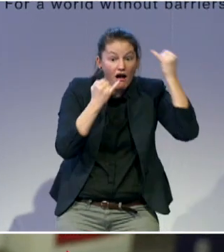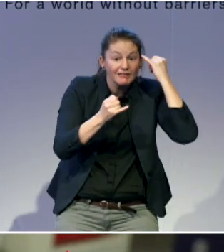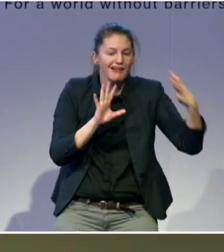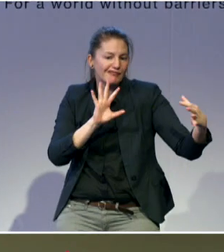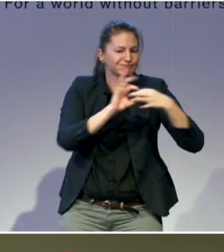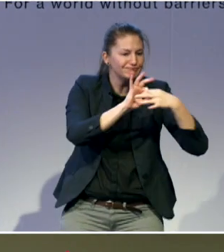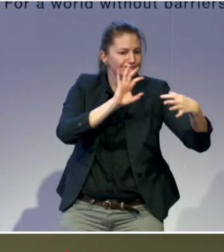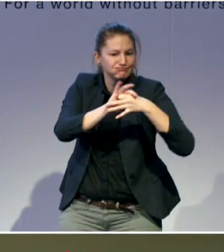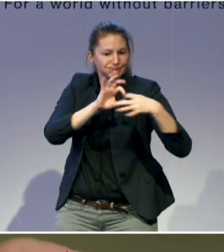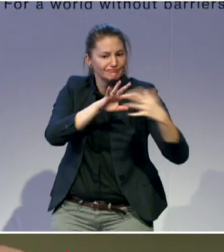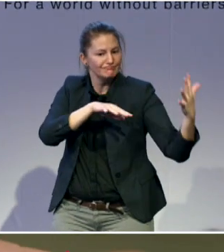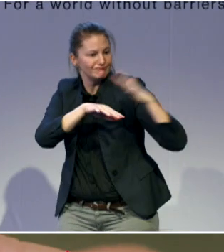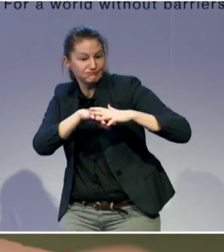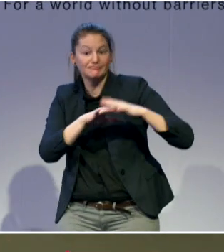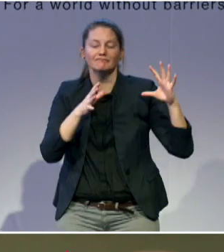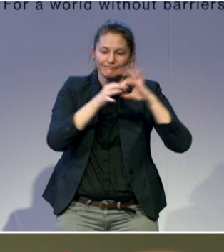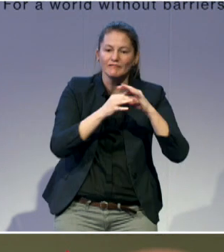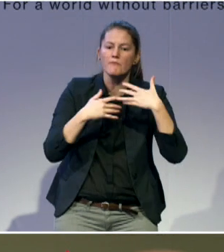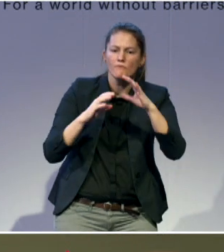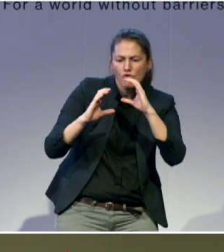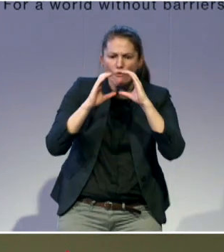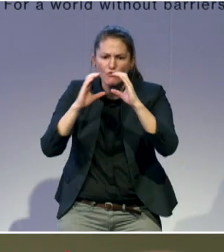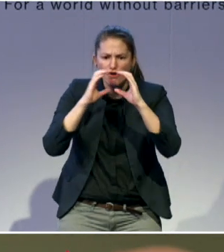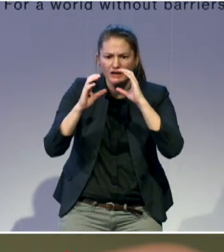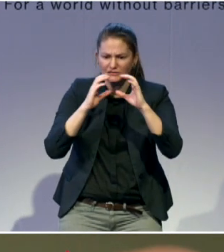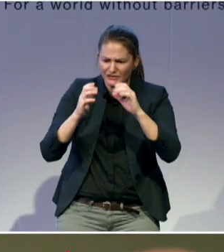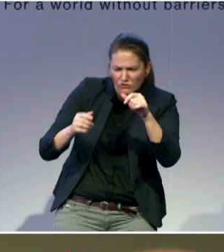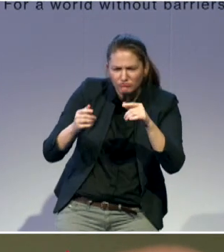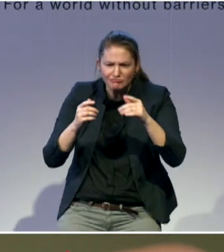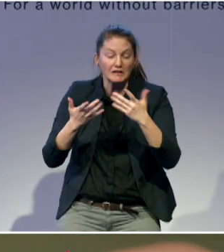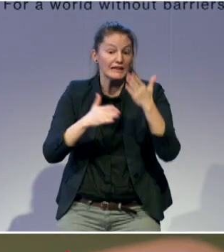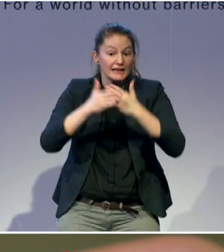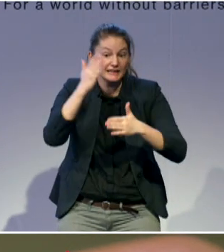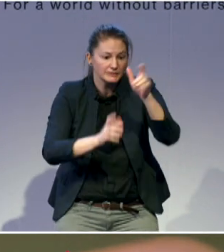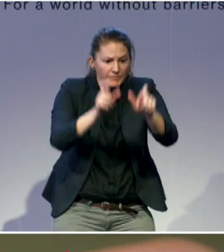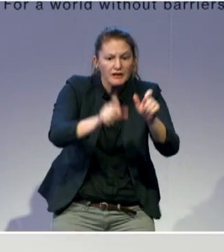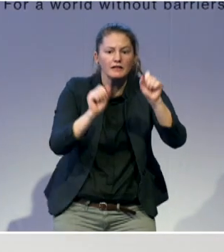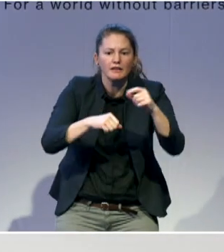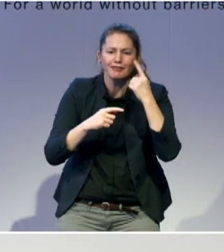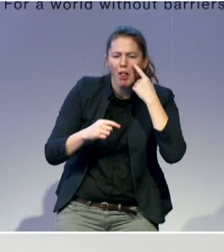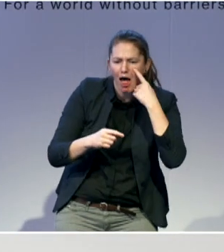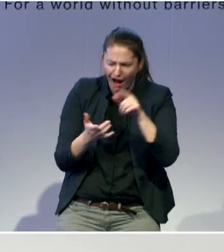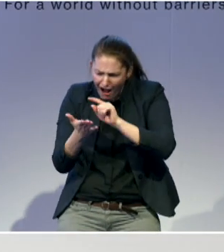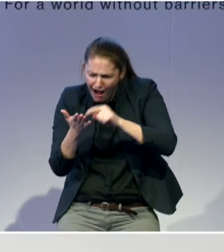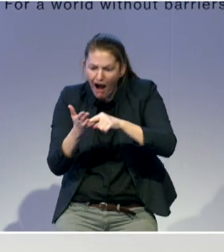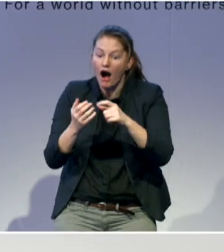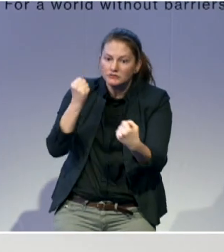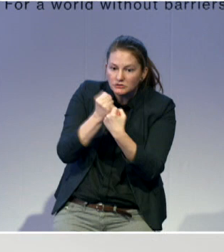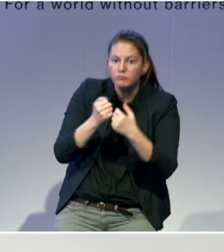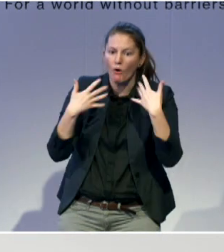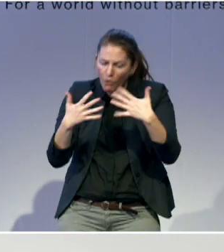computers equipped with assistive technologies. More than 800 people with disabilities have